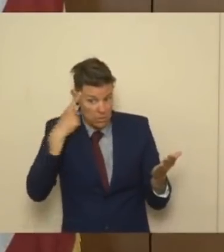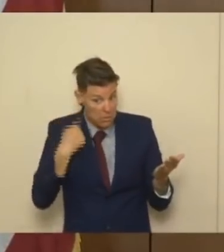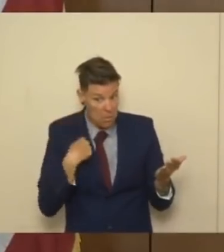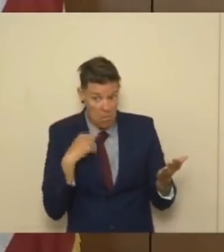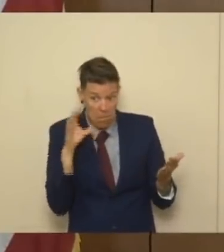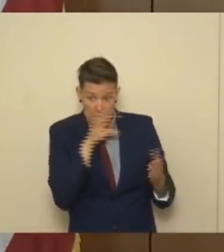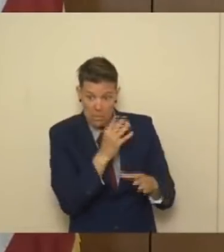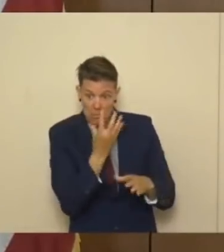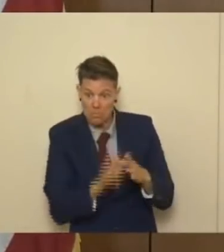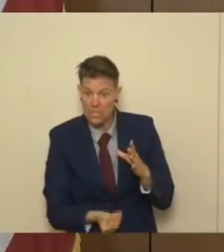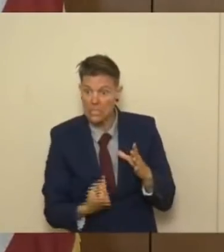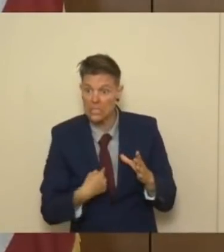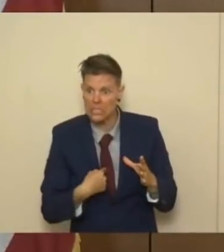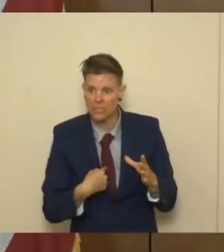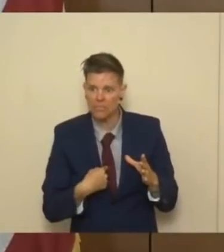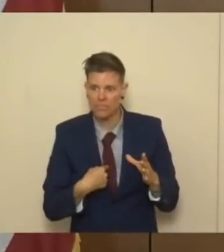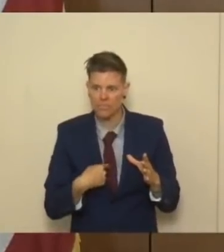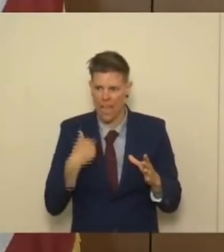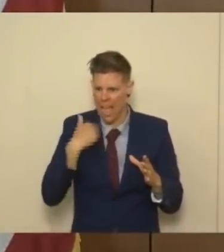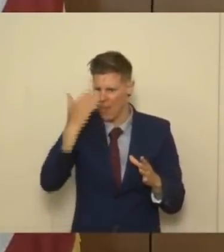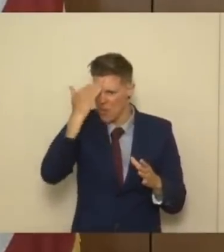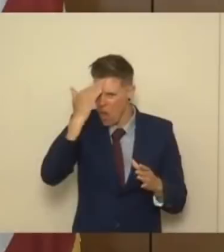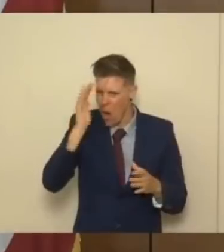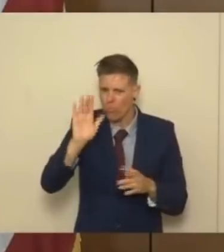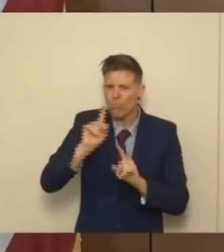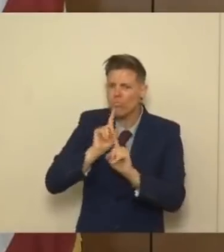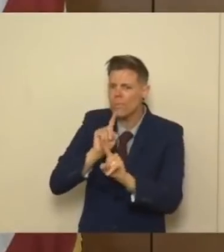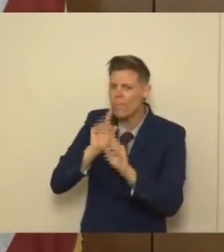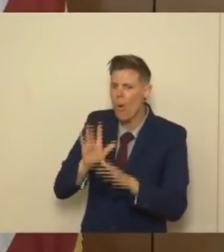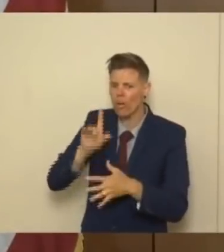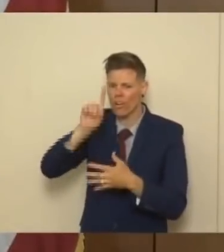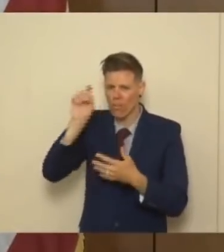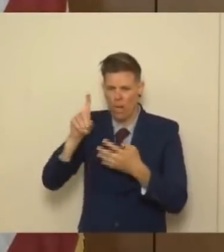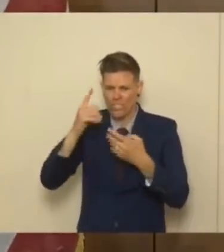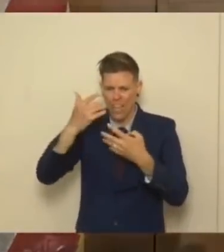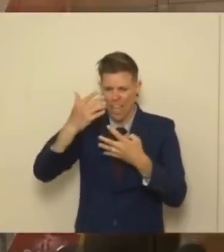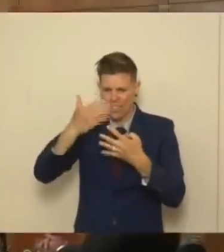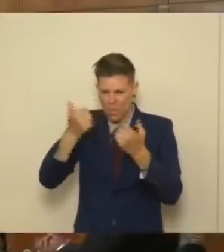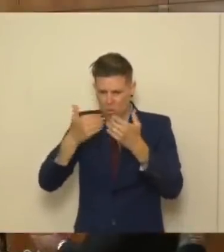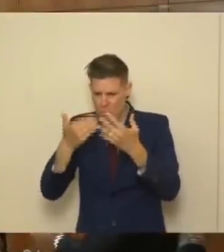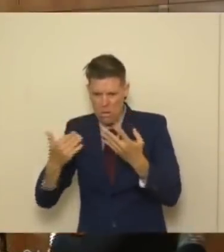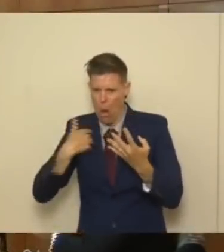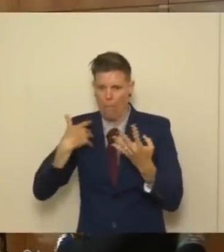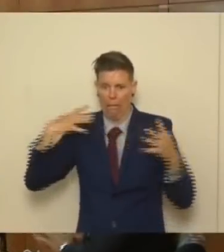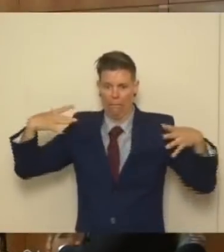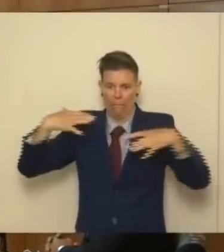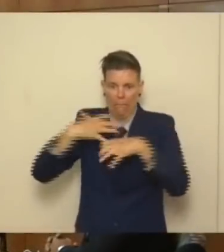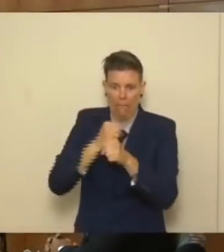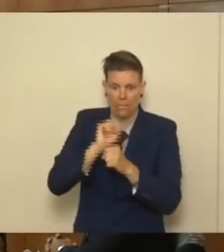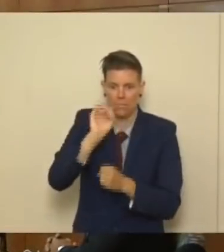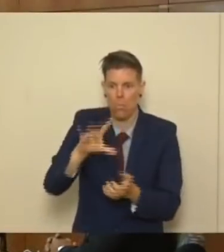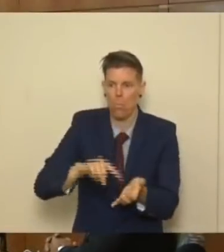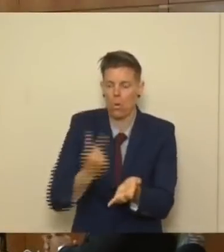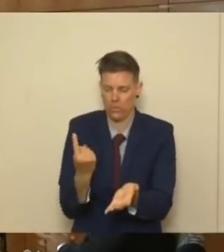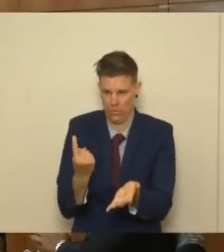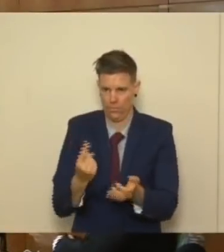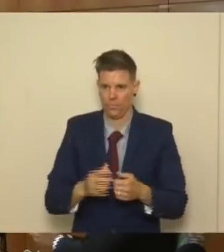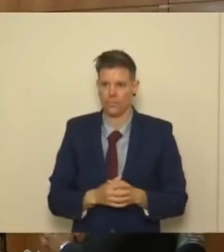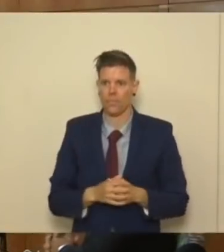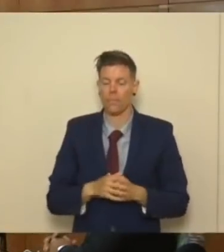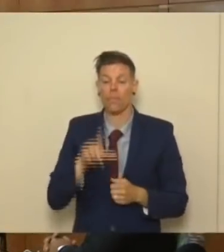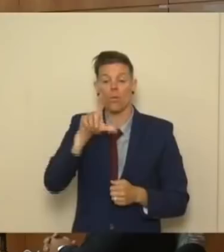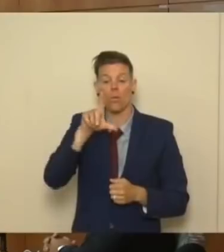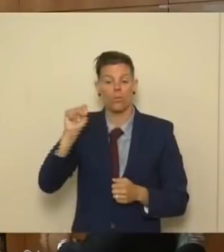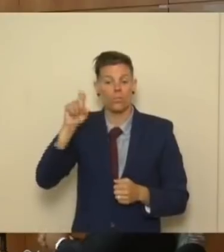I tried to answer globally so that all 4 of your questions were answered. Thank you, Governor. And I believe the part of the question